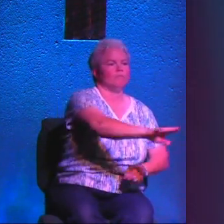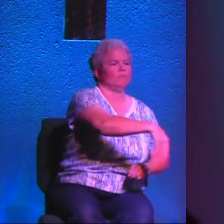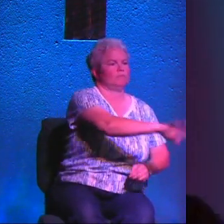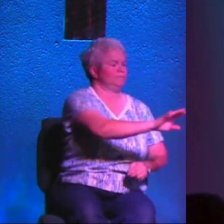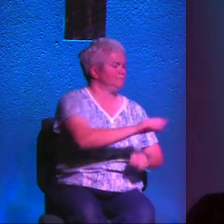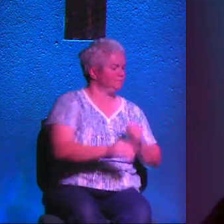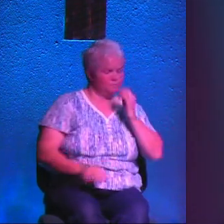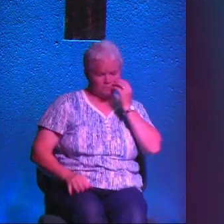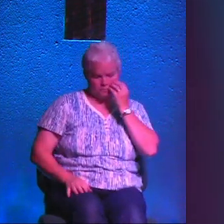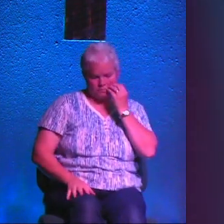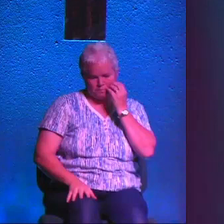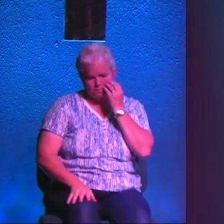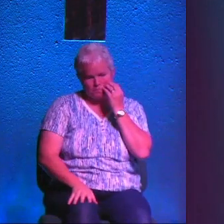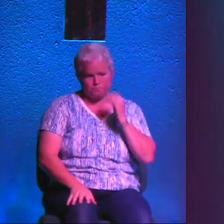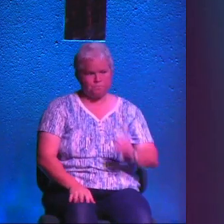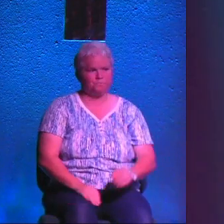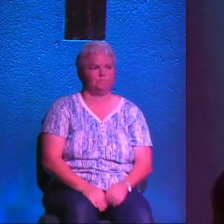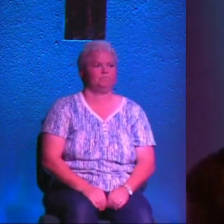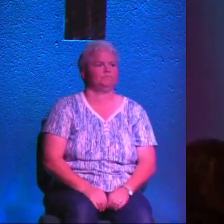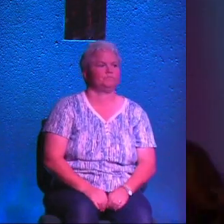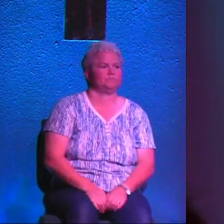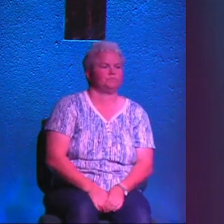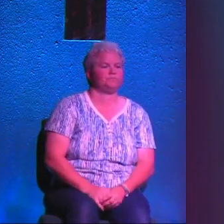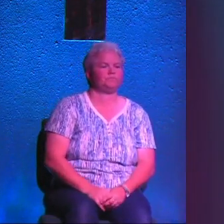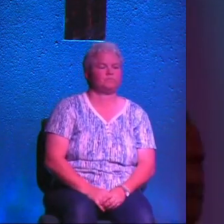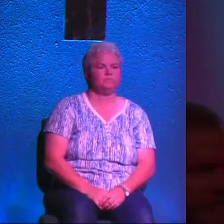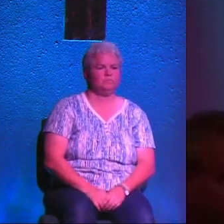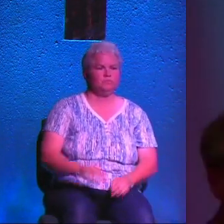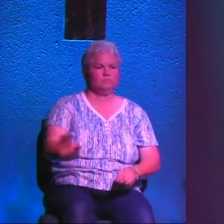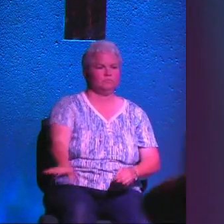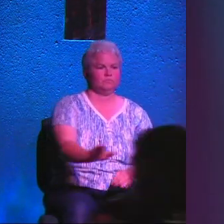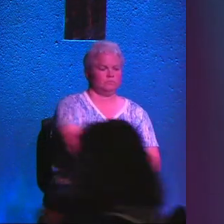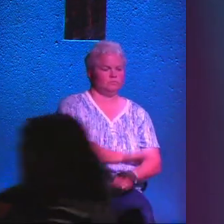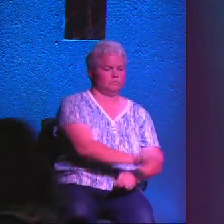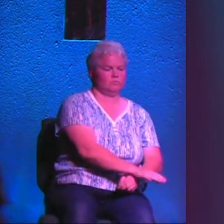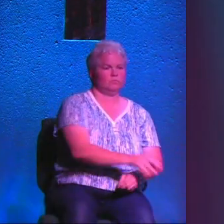can head on down to kids' church.